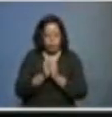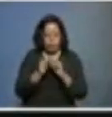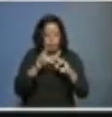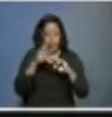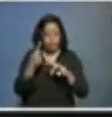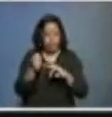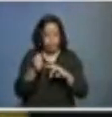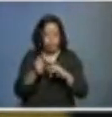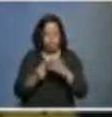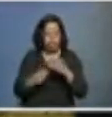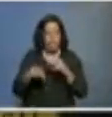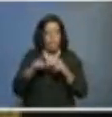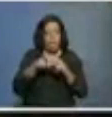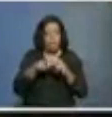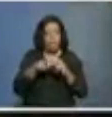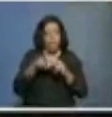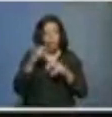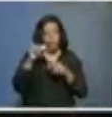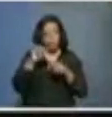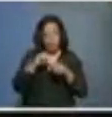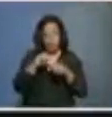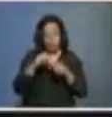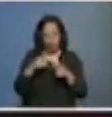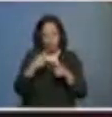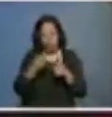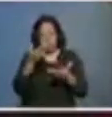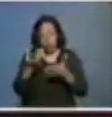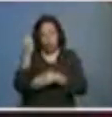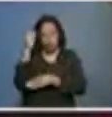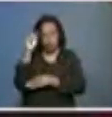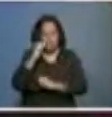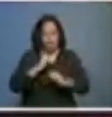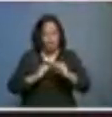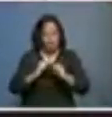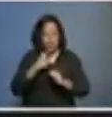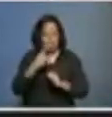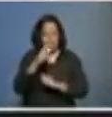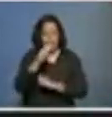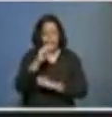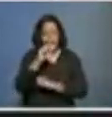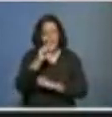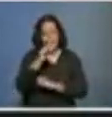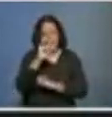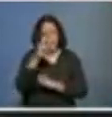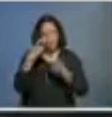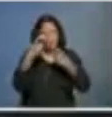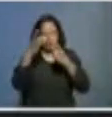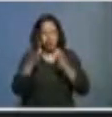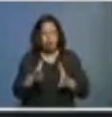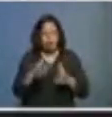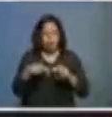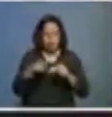fuel. Now, the union president recently threatened strike action, adding that he would advise taxi drivers to hike their